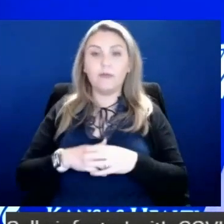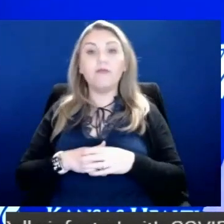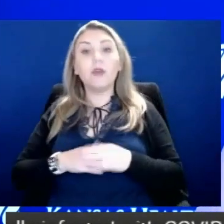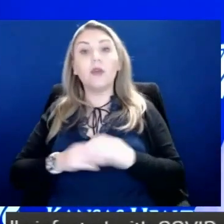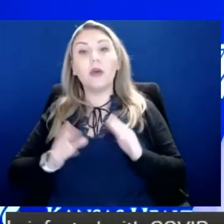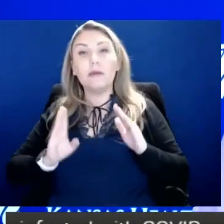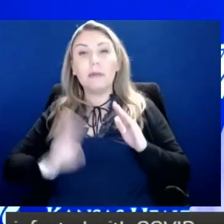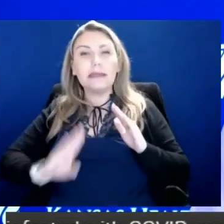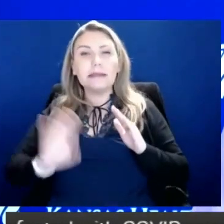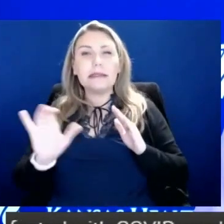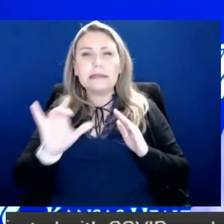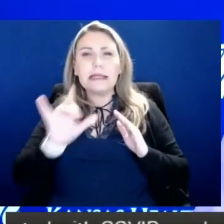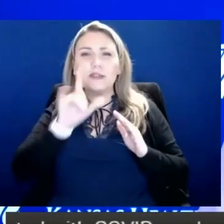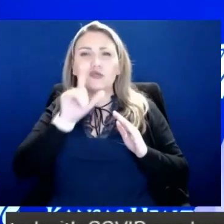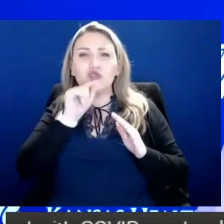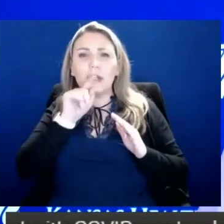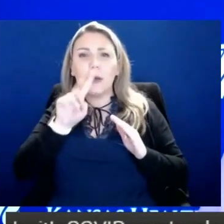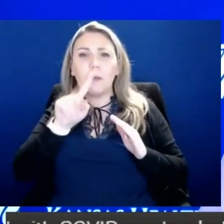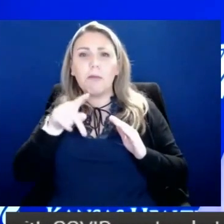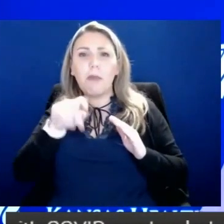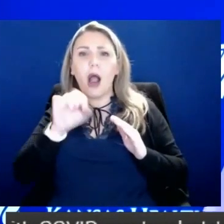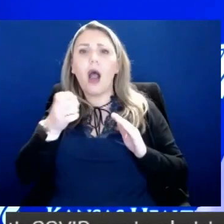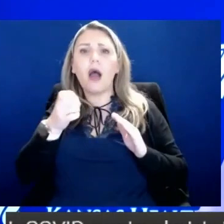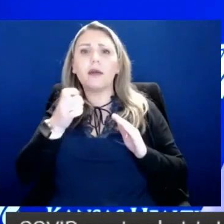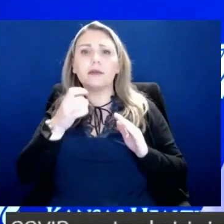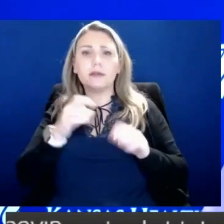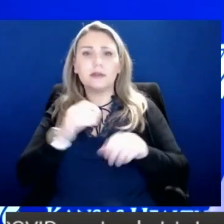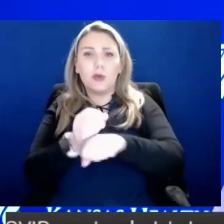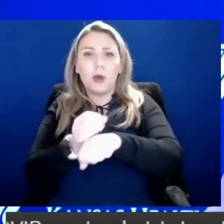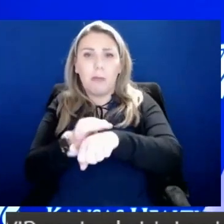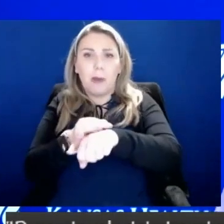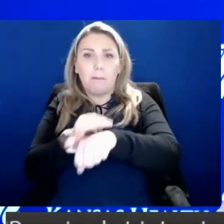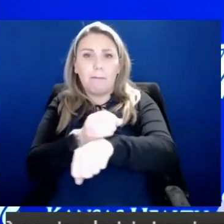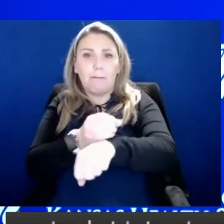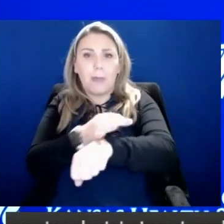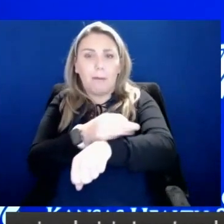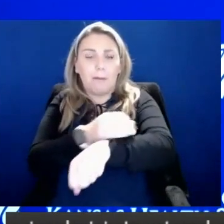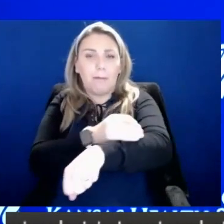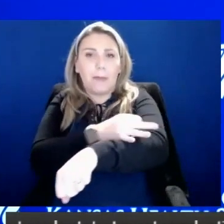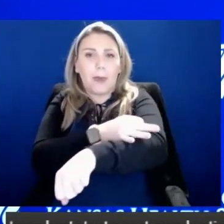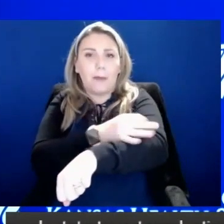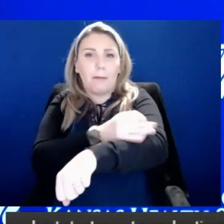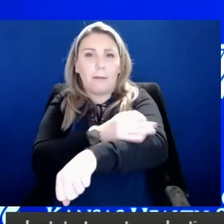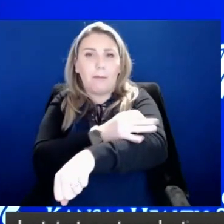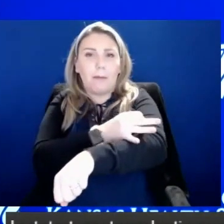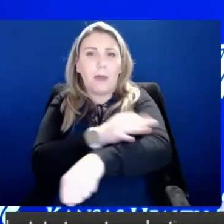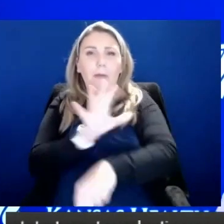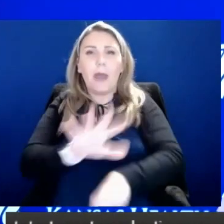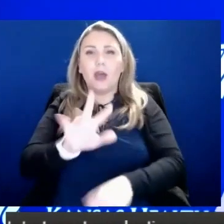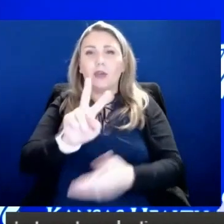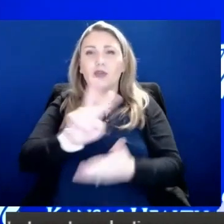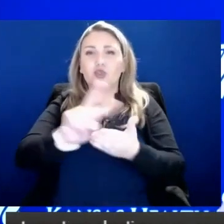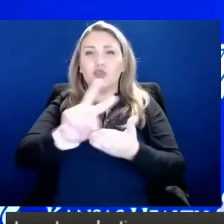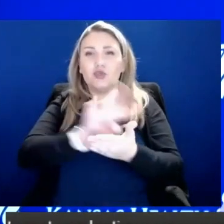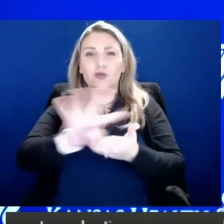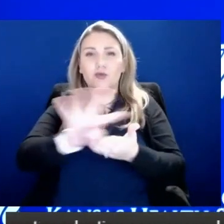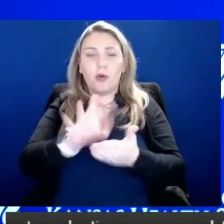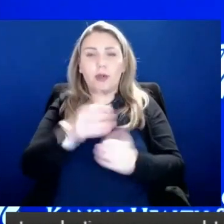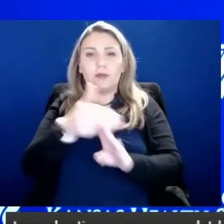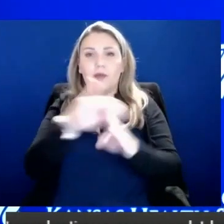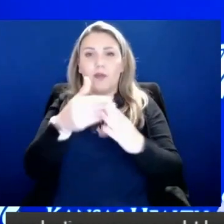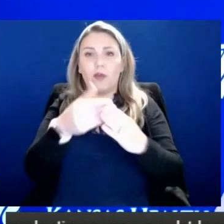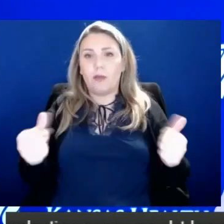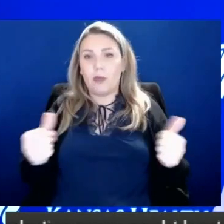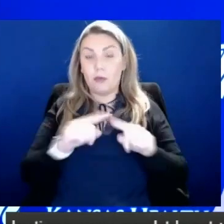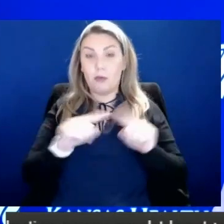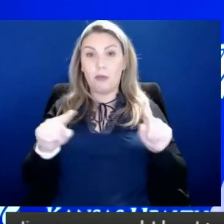chickenpox, similar to that, you have lesions that pop up on your body. It takes about 2 to 4 weeks before they resolve, but they can be